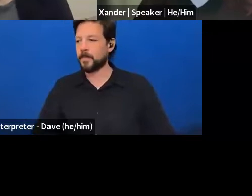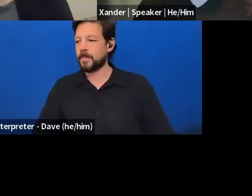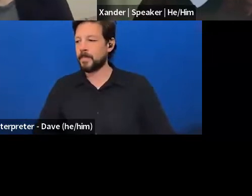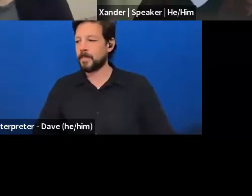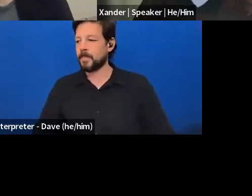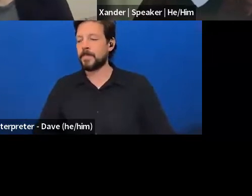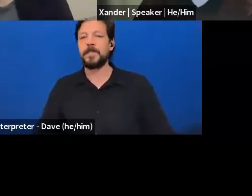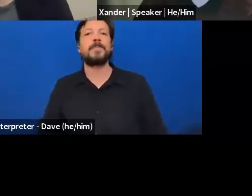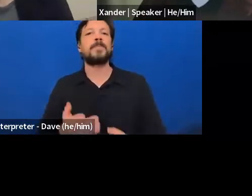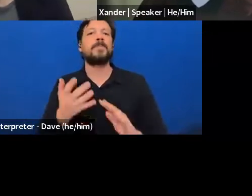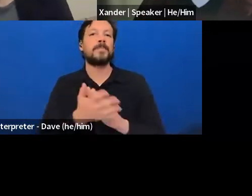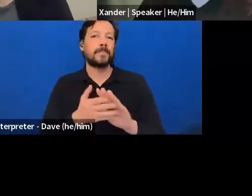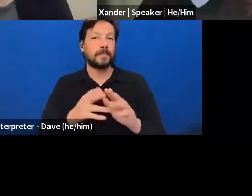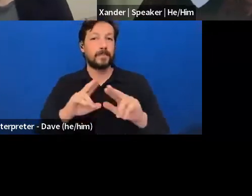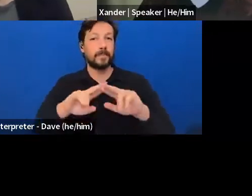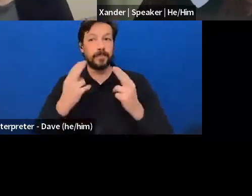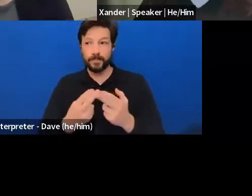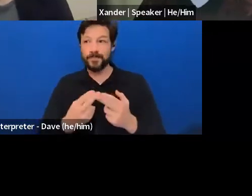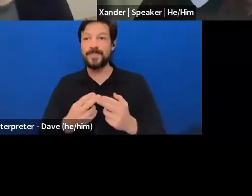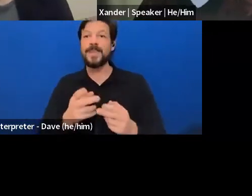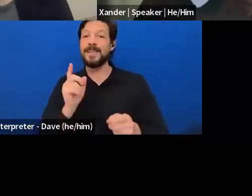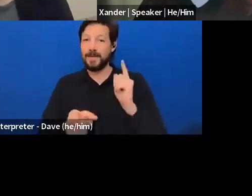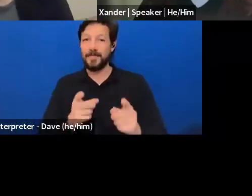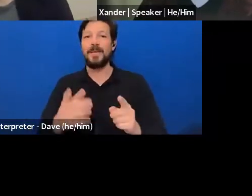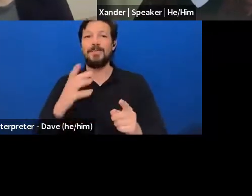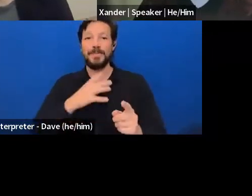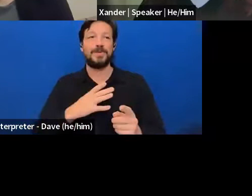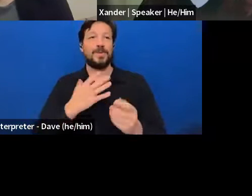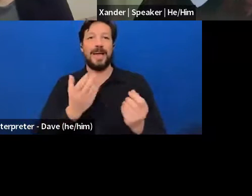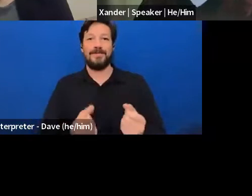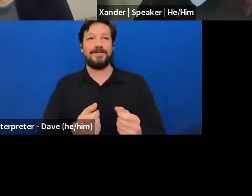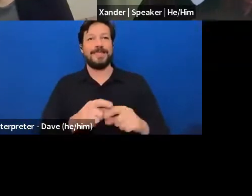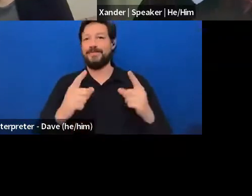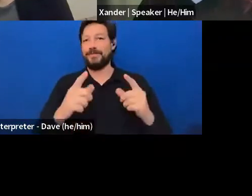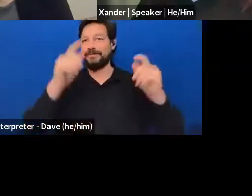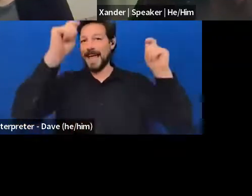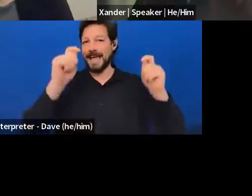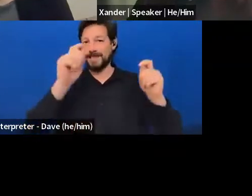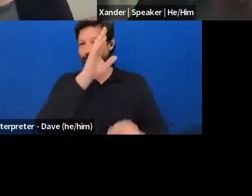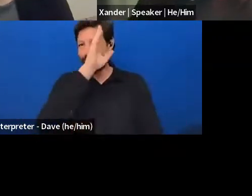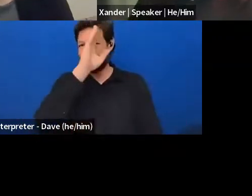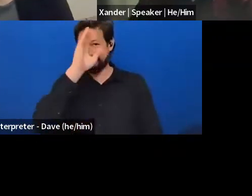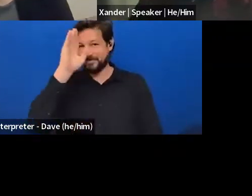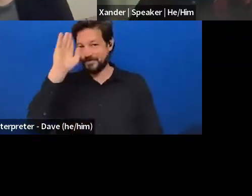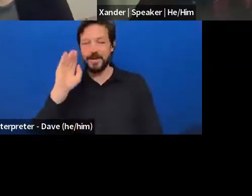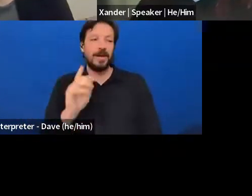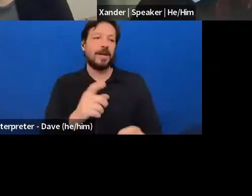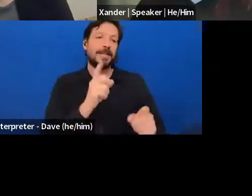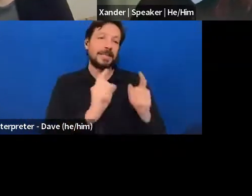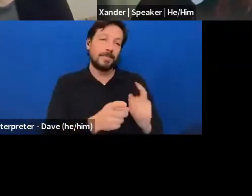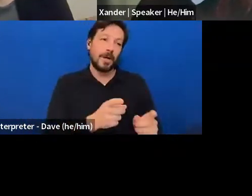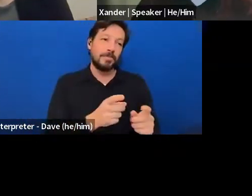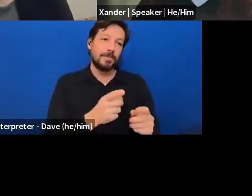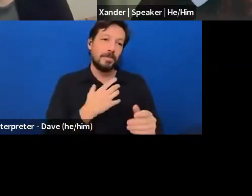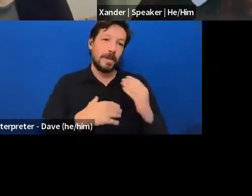primary caregivers often end up wearing multiple hats. So some days you are a parent, some conversations